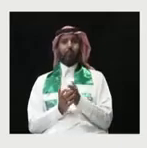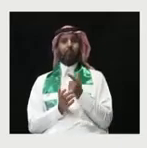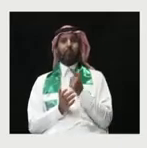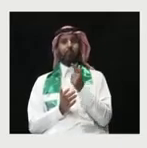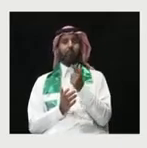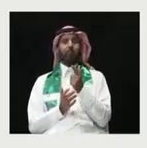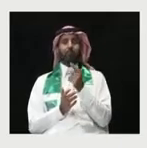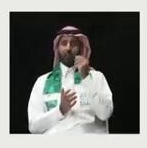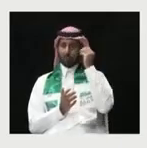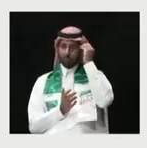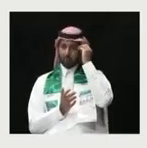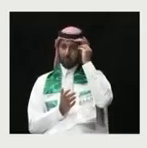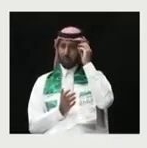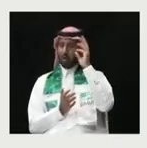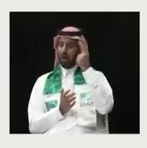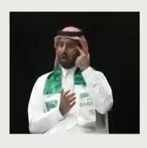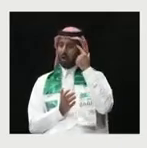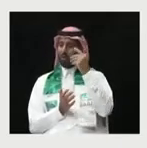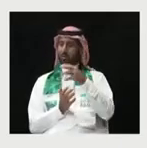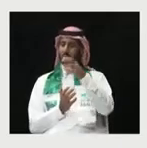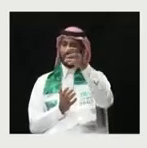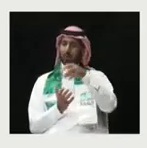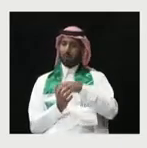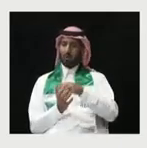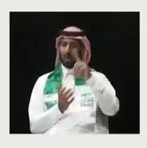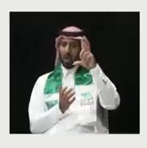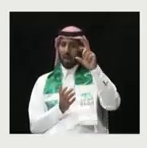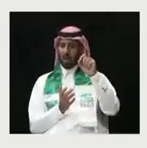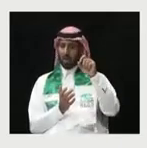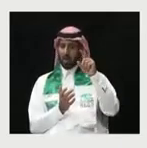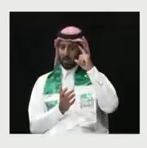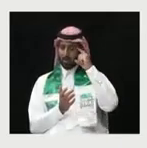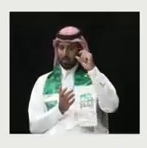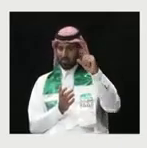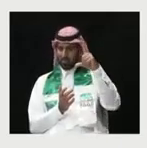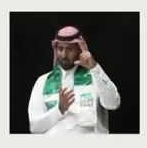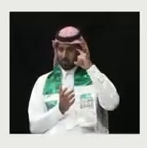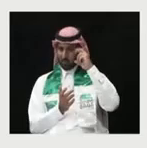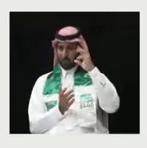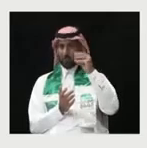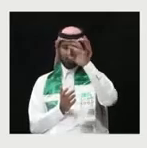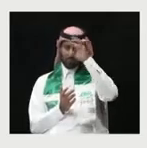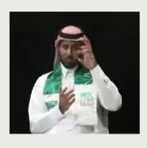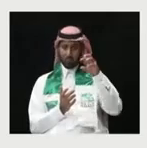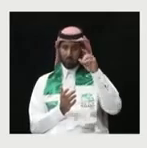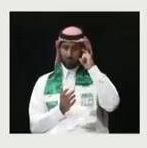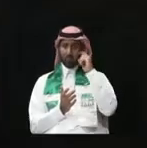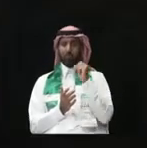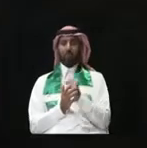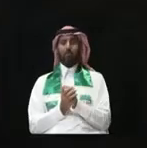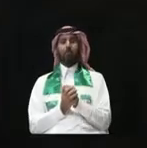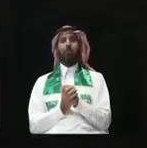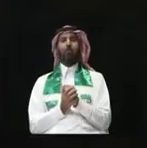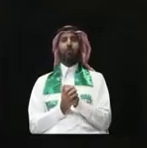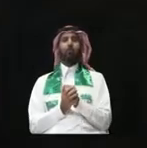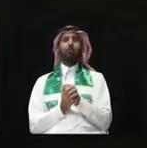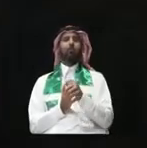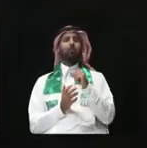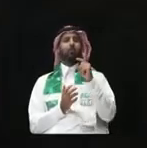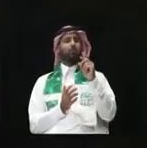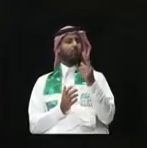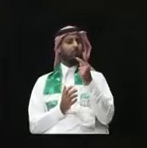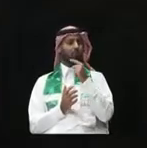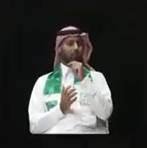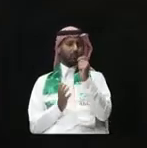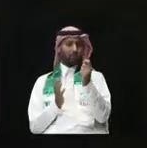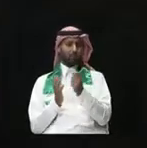will get to know how to use capital letters correctly. You will use capital letters. Then